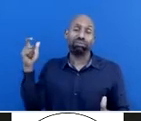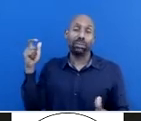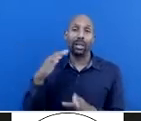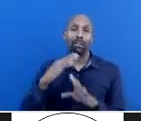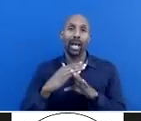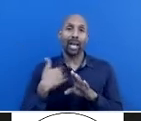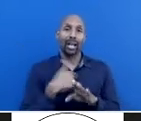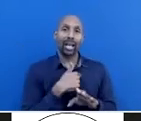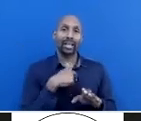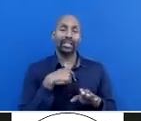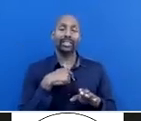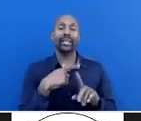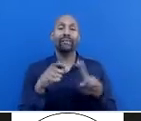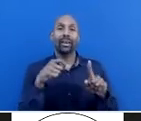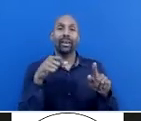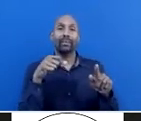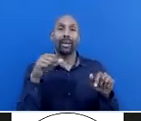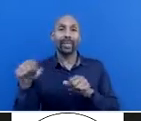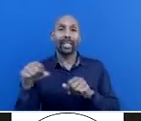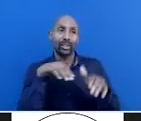And that through processes of